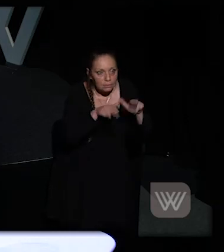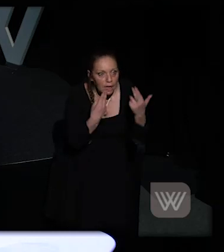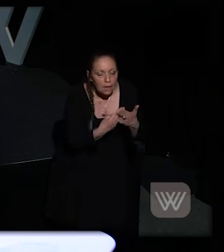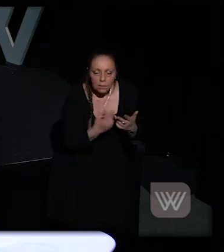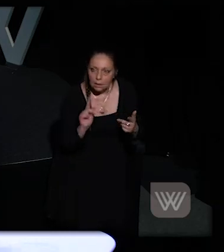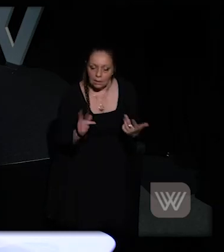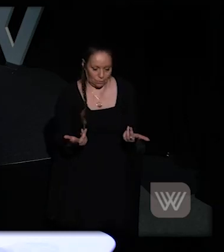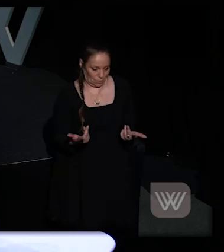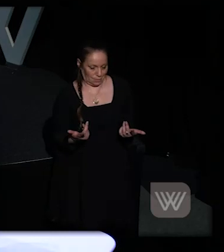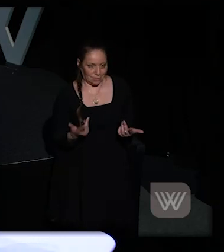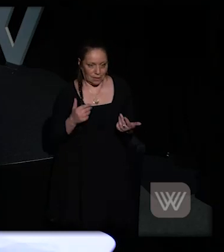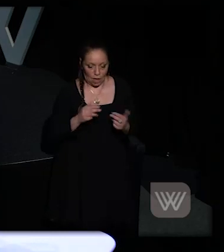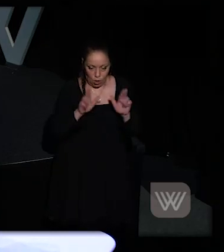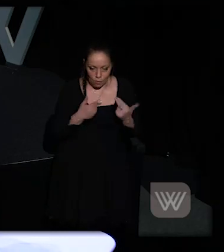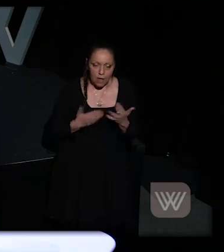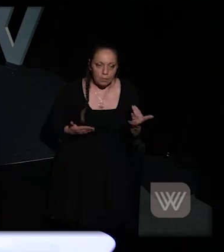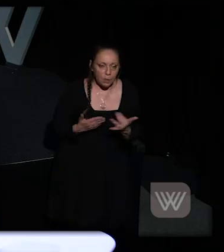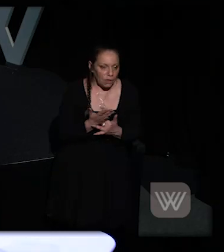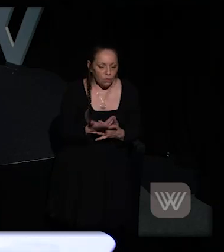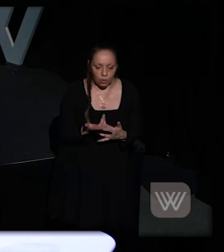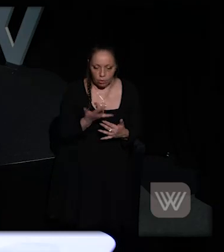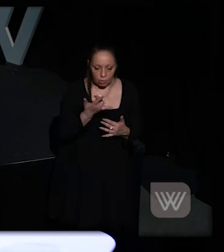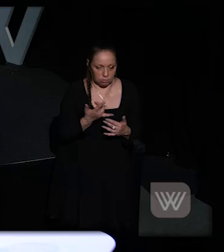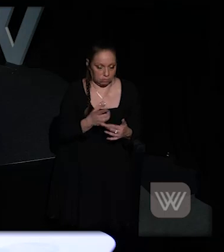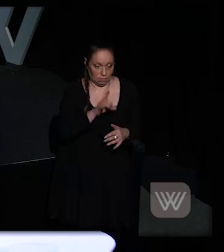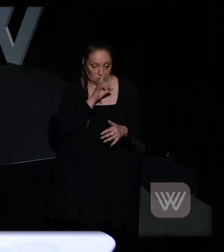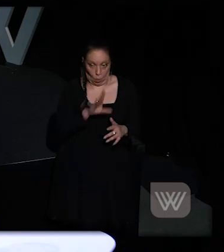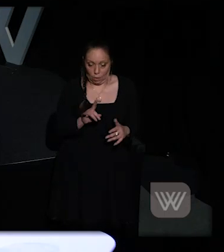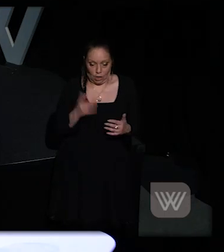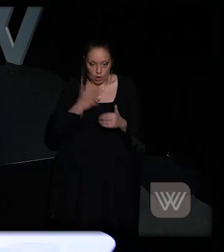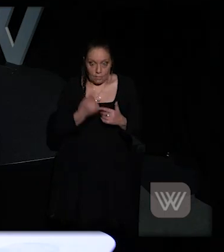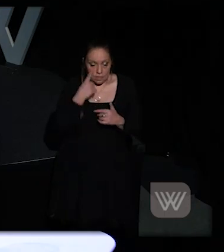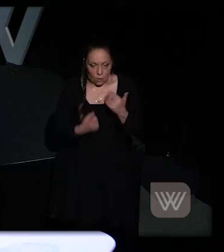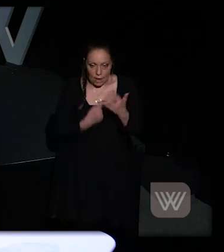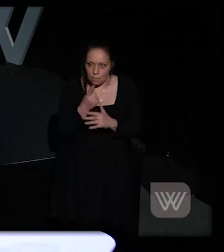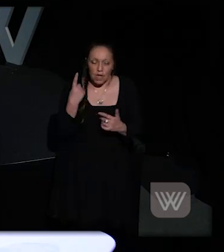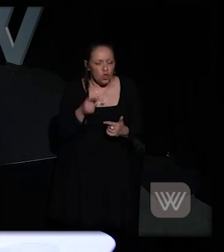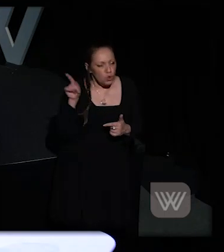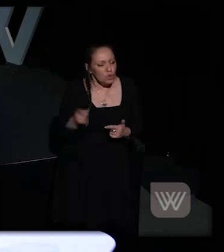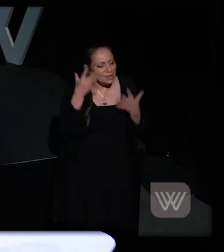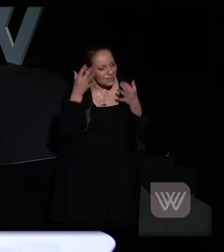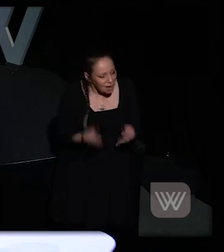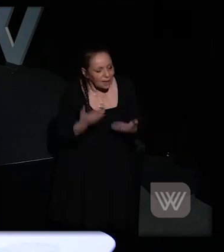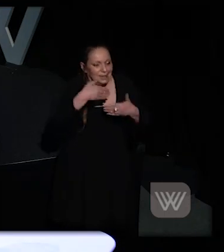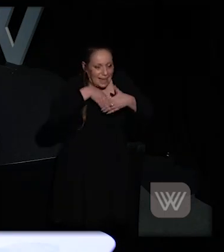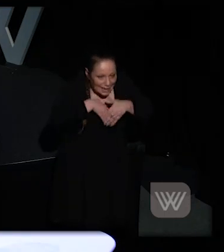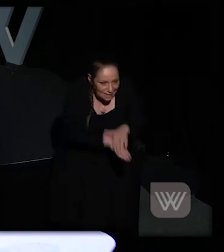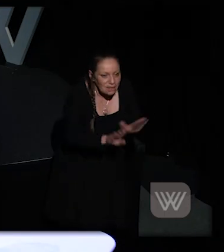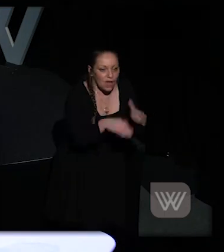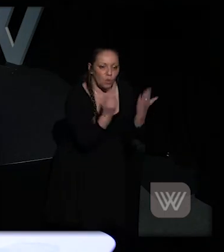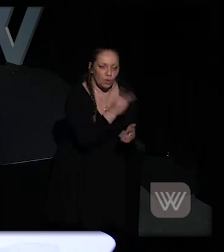first of all... Your family went through it accidentally, you didn't see it coming, but then you chose to go back into it. Like, are you stupid?